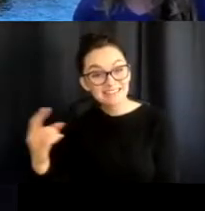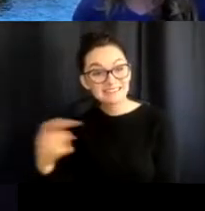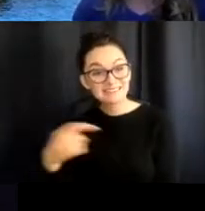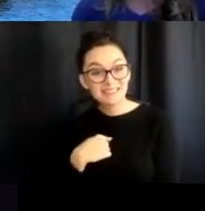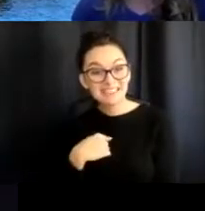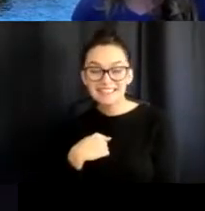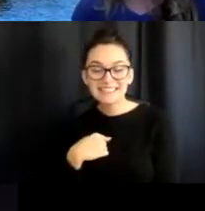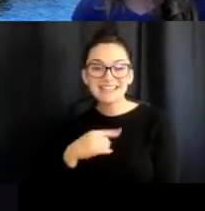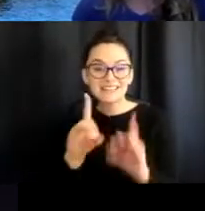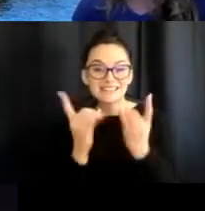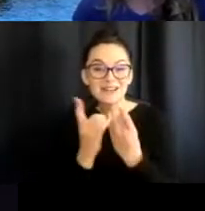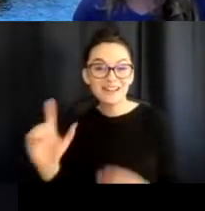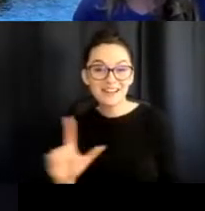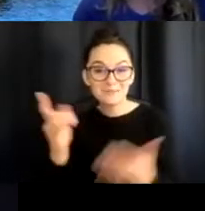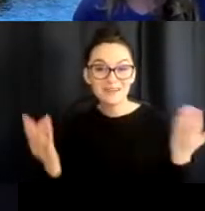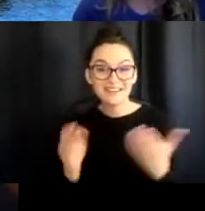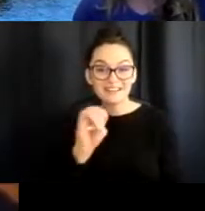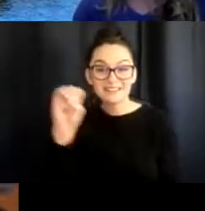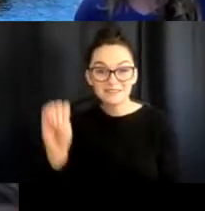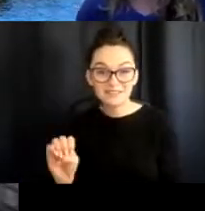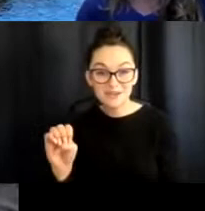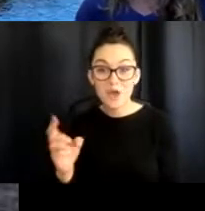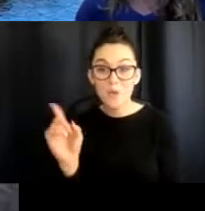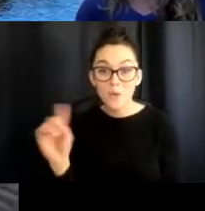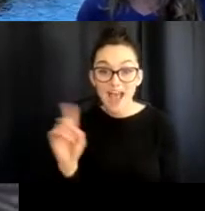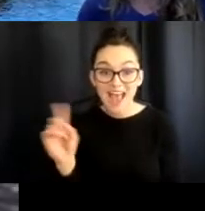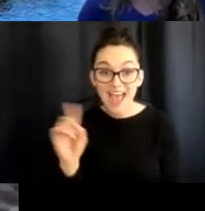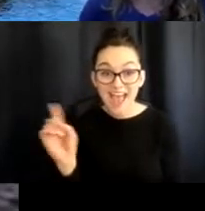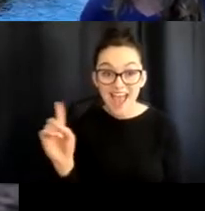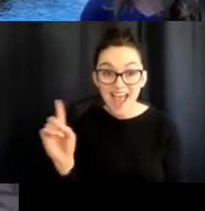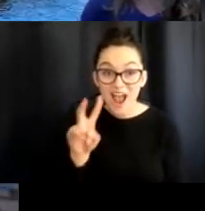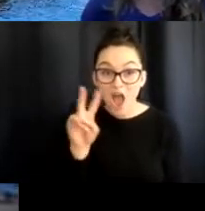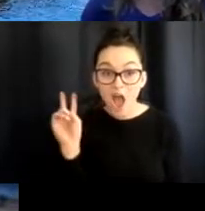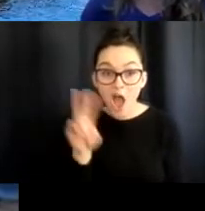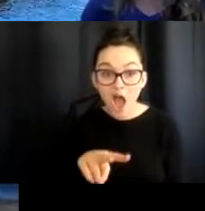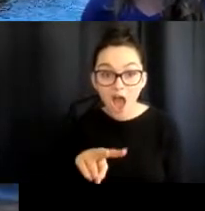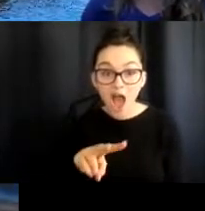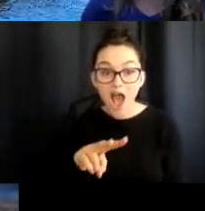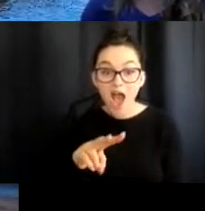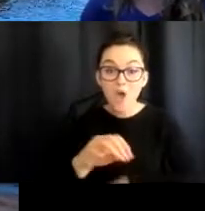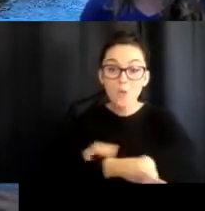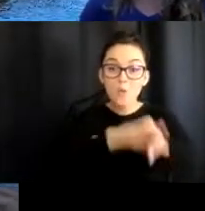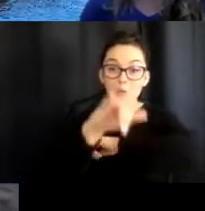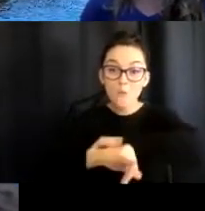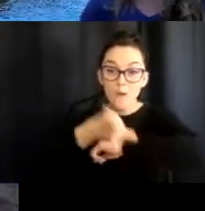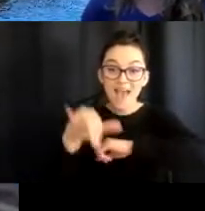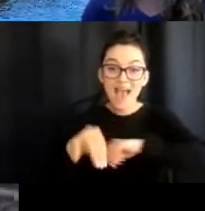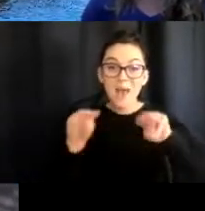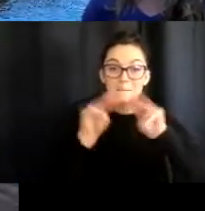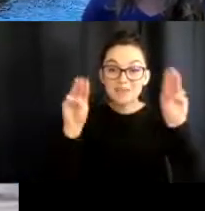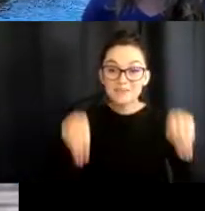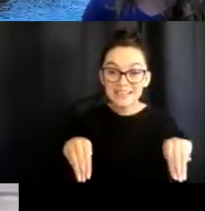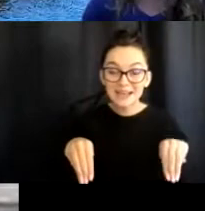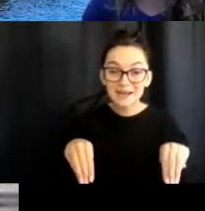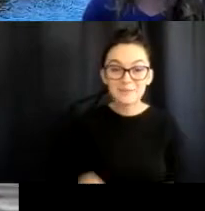District Librarian in Eugene School District, and we are here. Check that out. Woo! Yes, we're with the whales